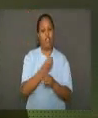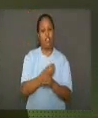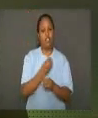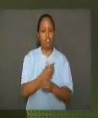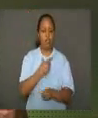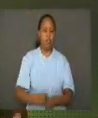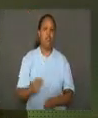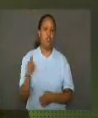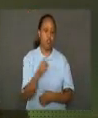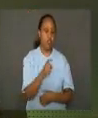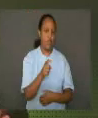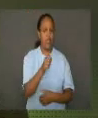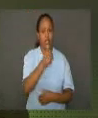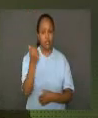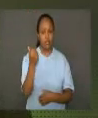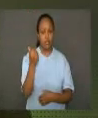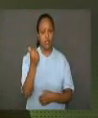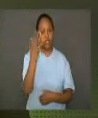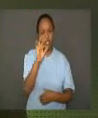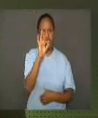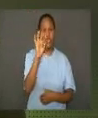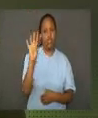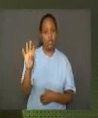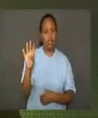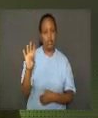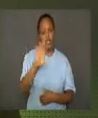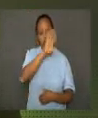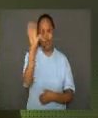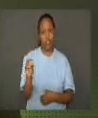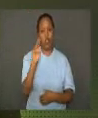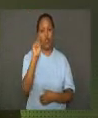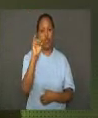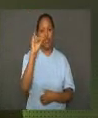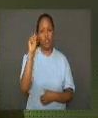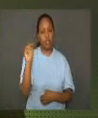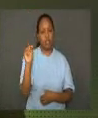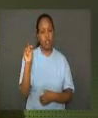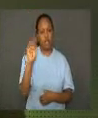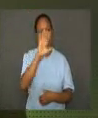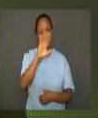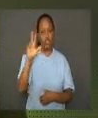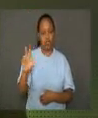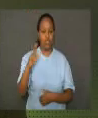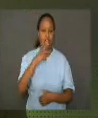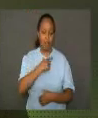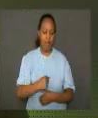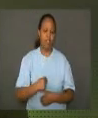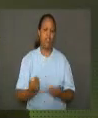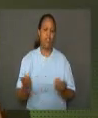and as of 1994, the African Union has 53